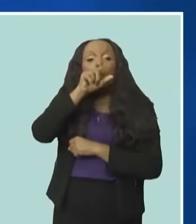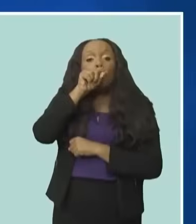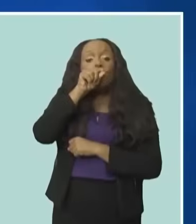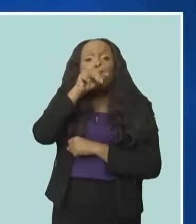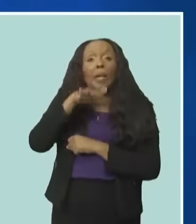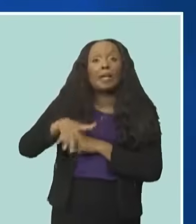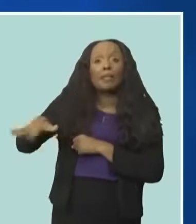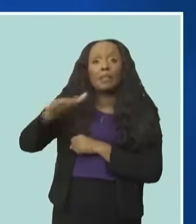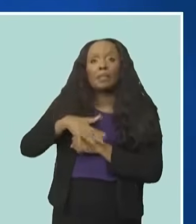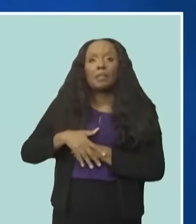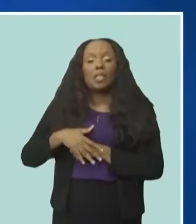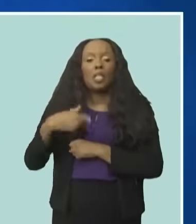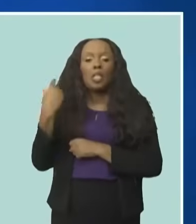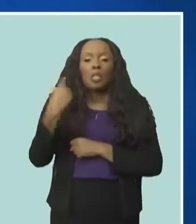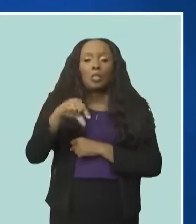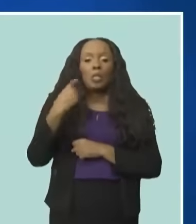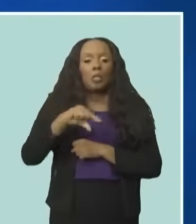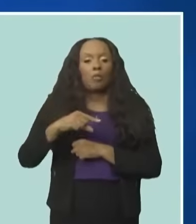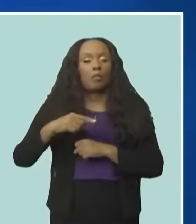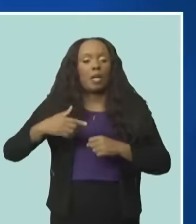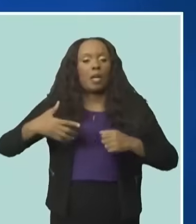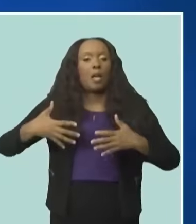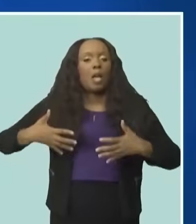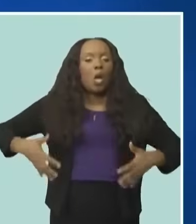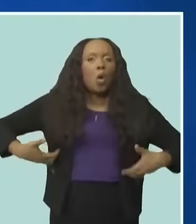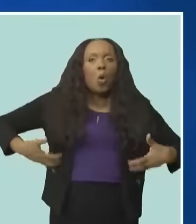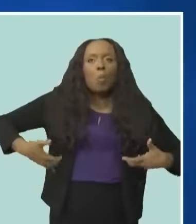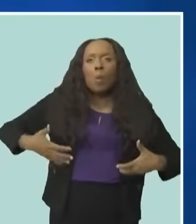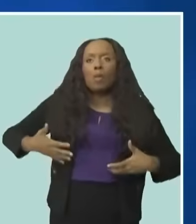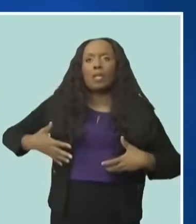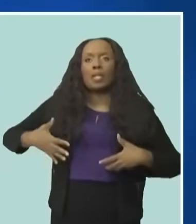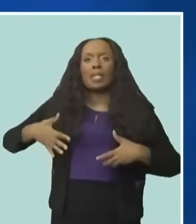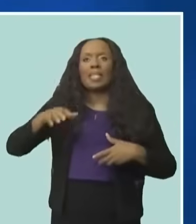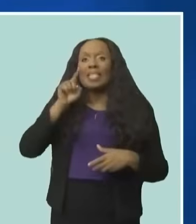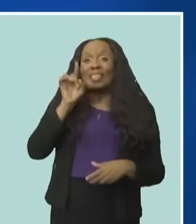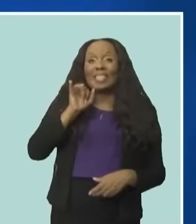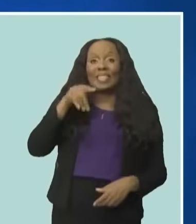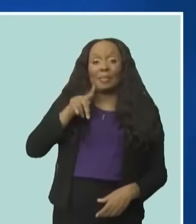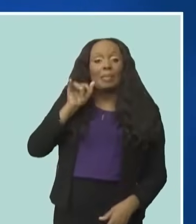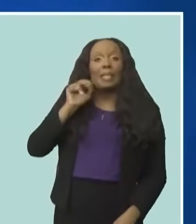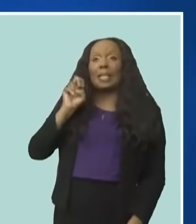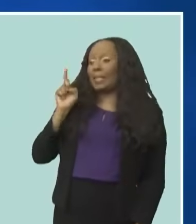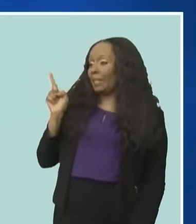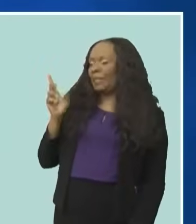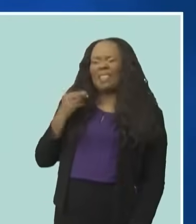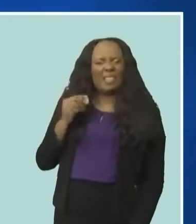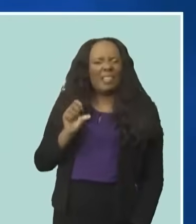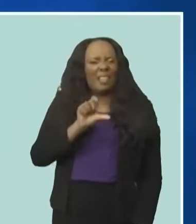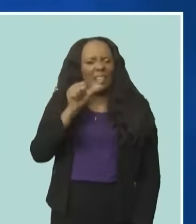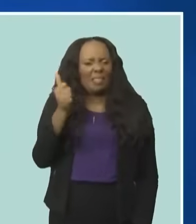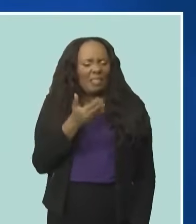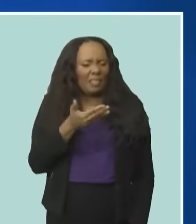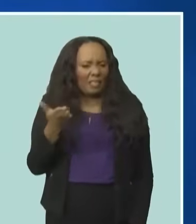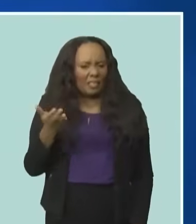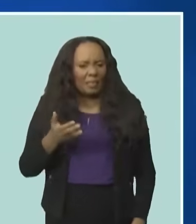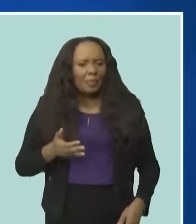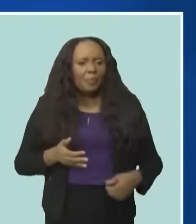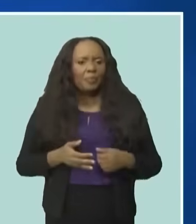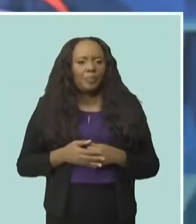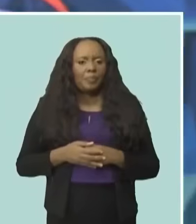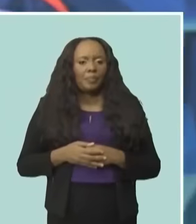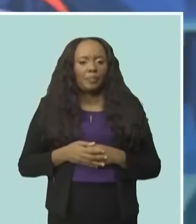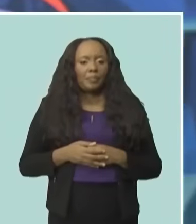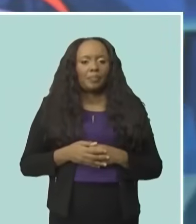aviary, the green monkey zip line and the gully challenge course, just to name a few. Anesta Henry, CBC